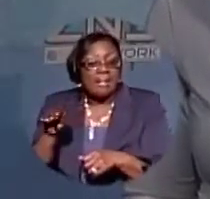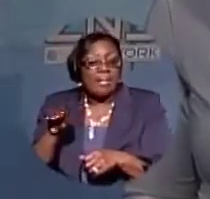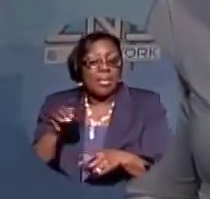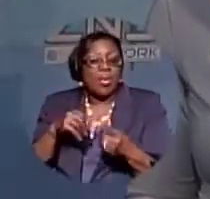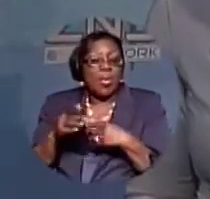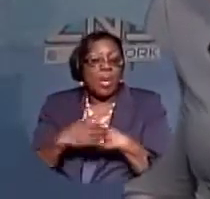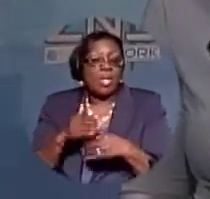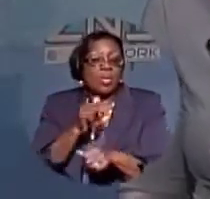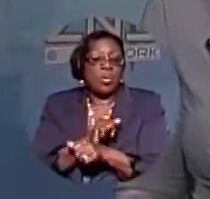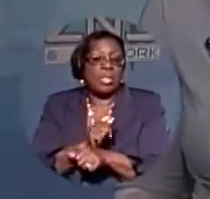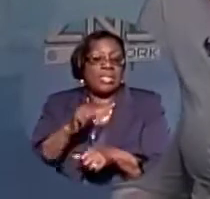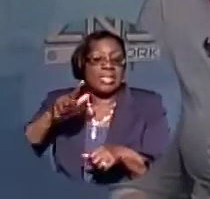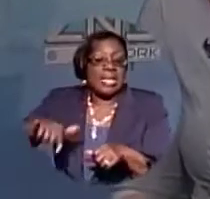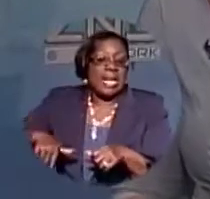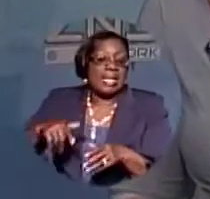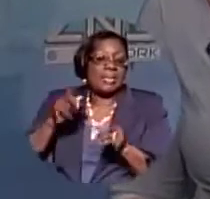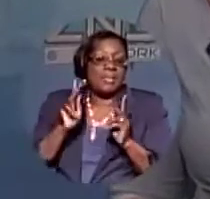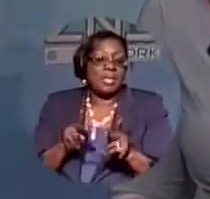Minister.